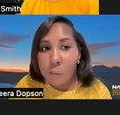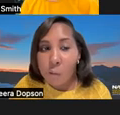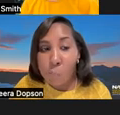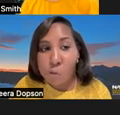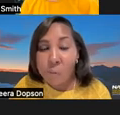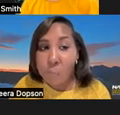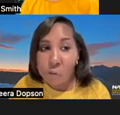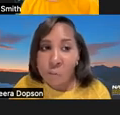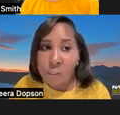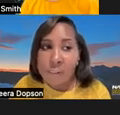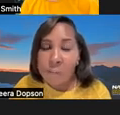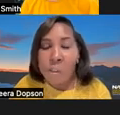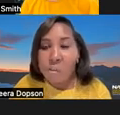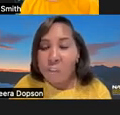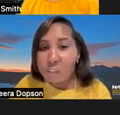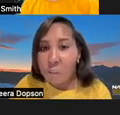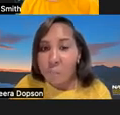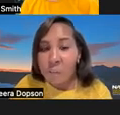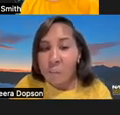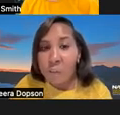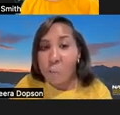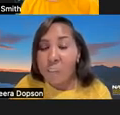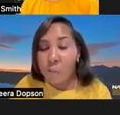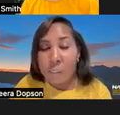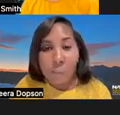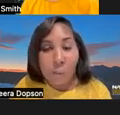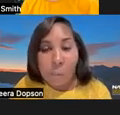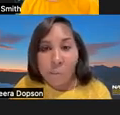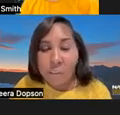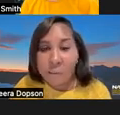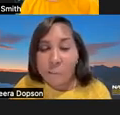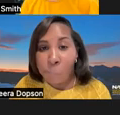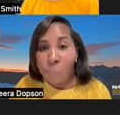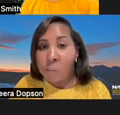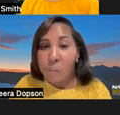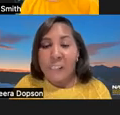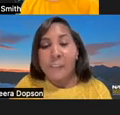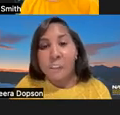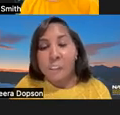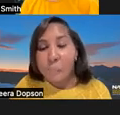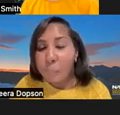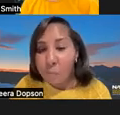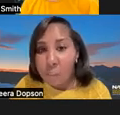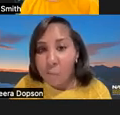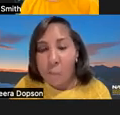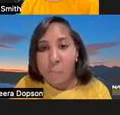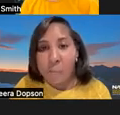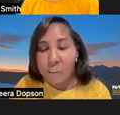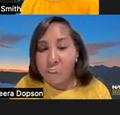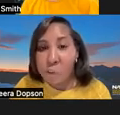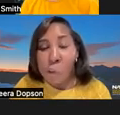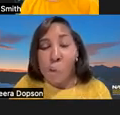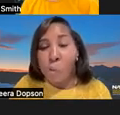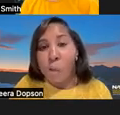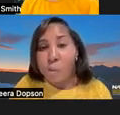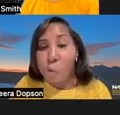like to call multiply marginalized. So this can often include either BIPOC populations, Black, Indigenous, people of color